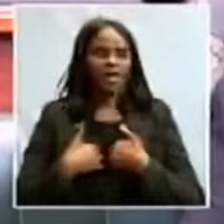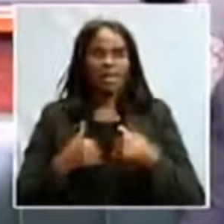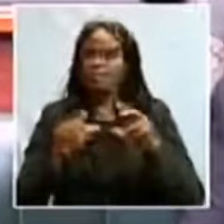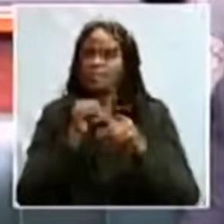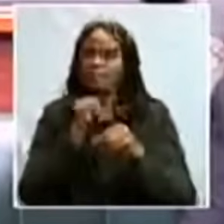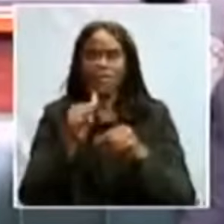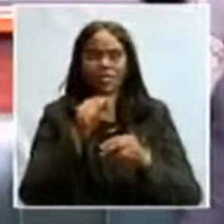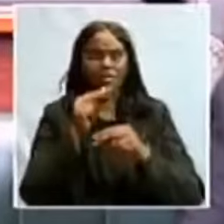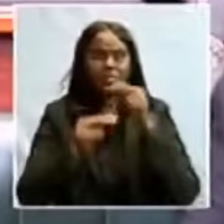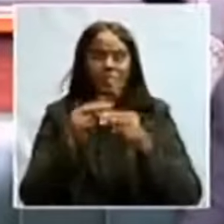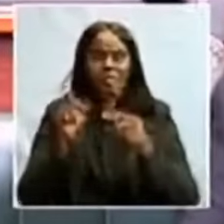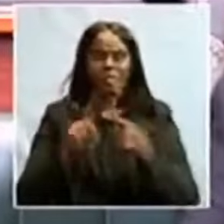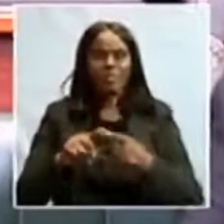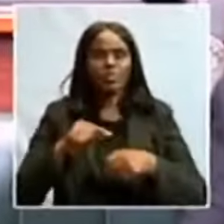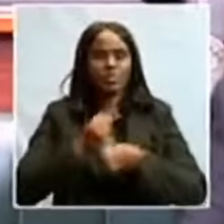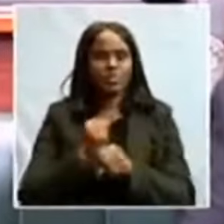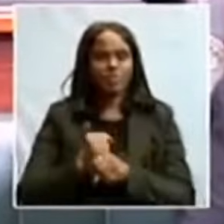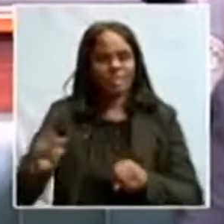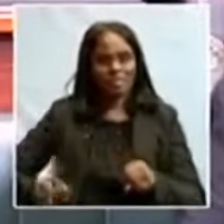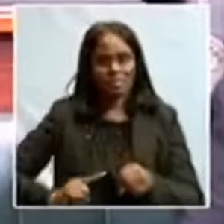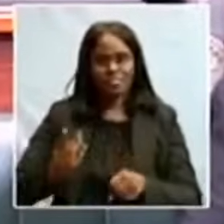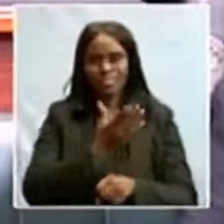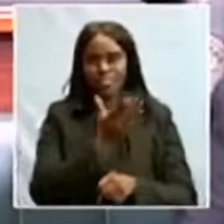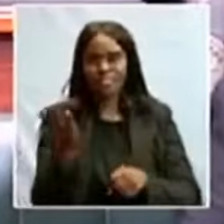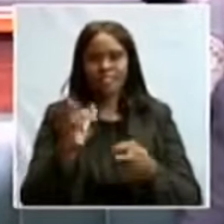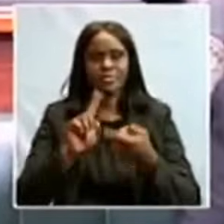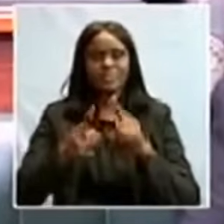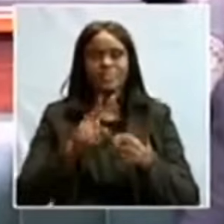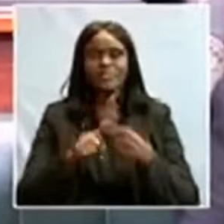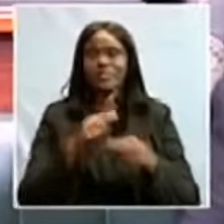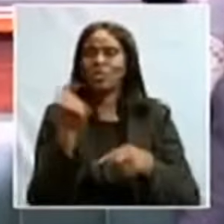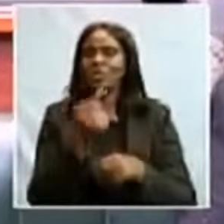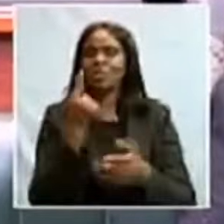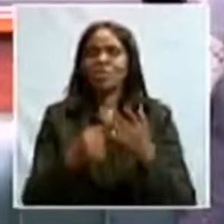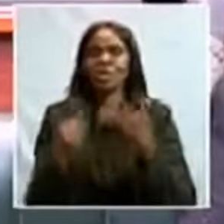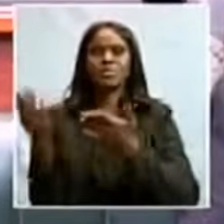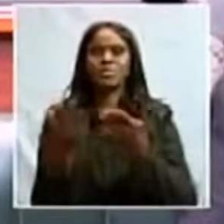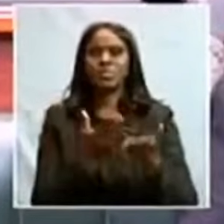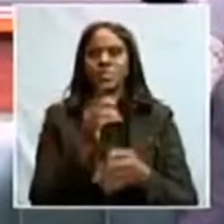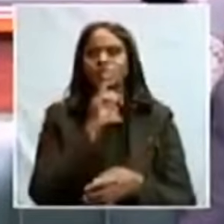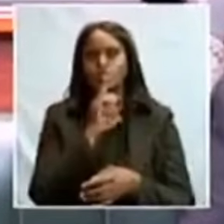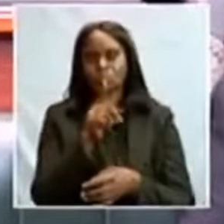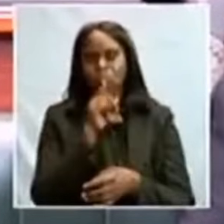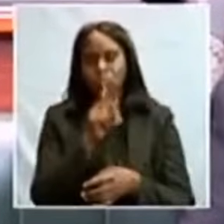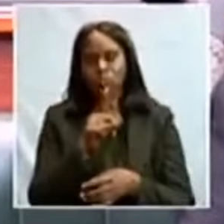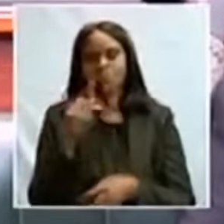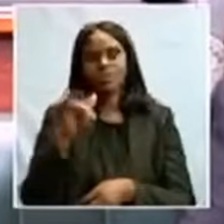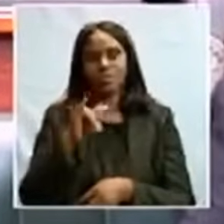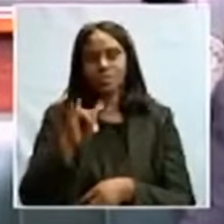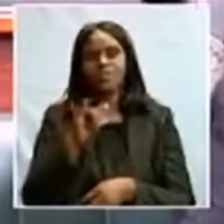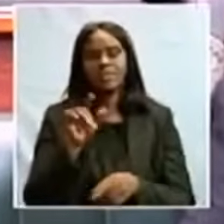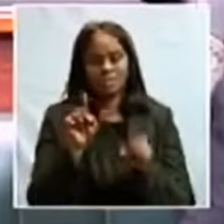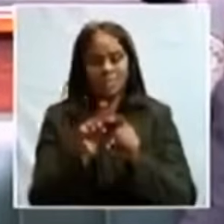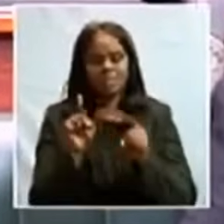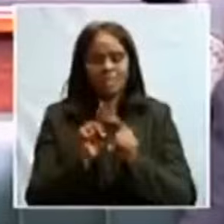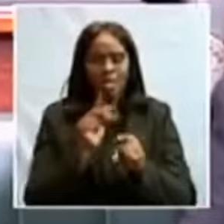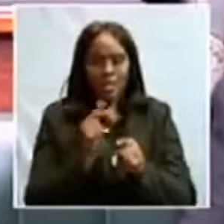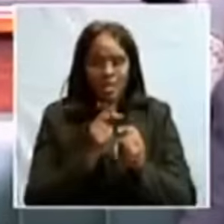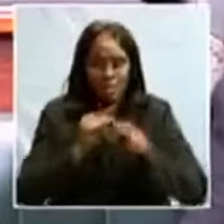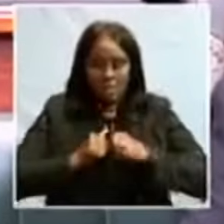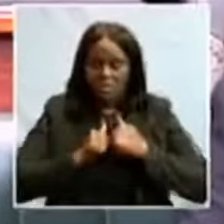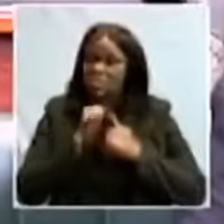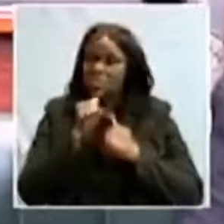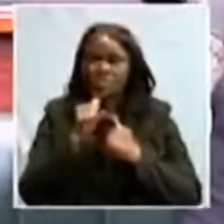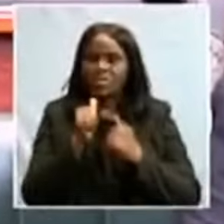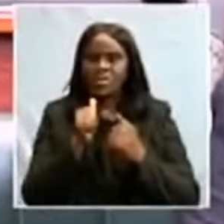to satisfy these colleagues. They are meant to bring facts and answers. You may not like